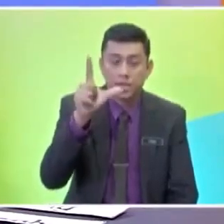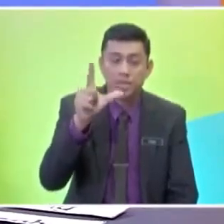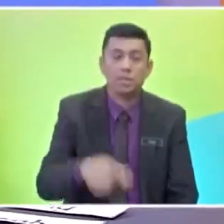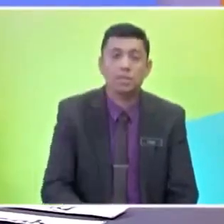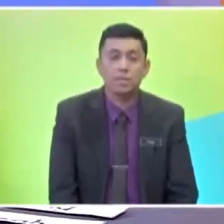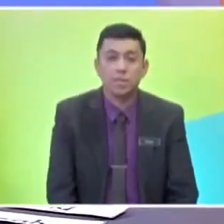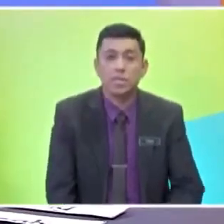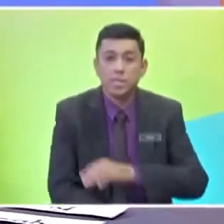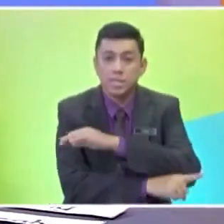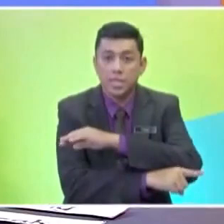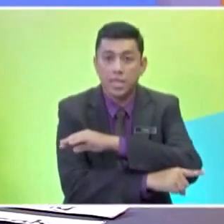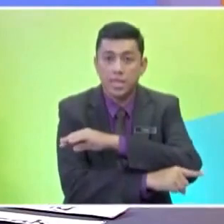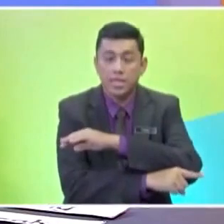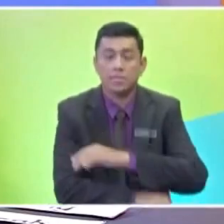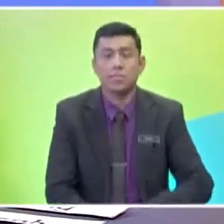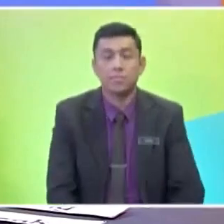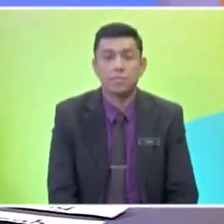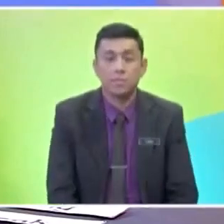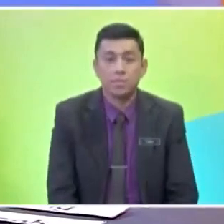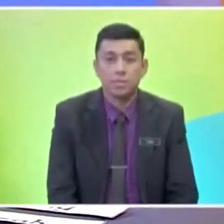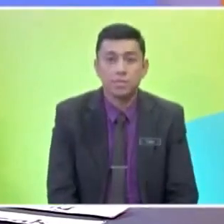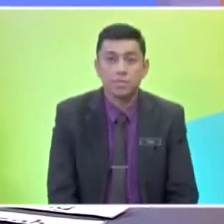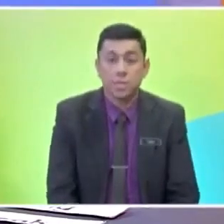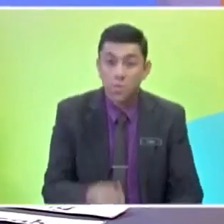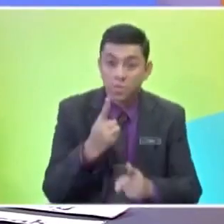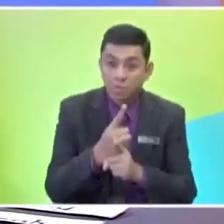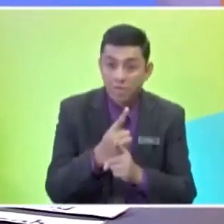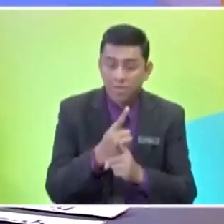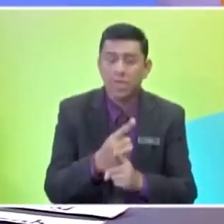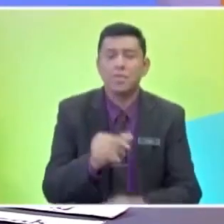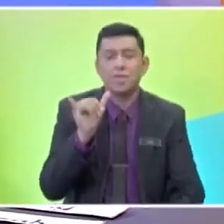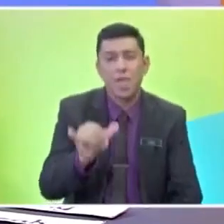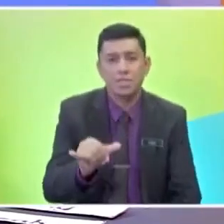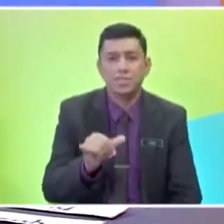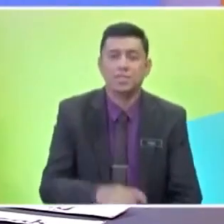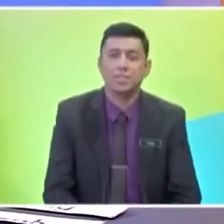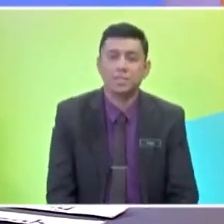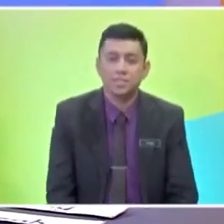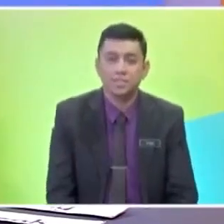T-A-I-L. Tail. Okay, is that correct, teacher? Yes, the tail. Thank you.